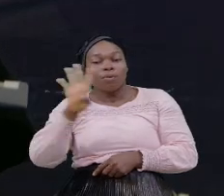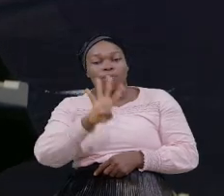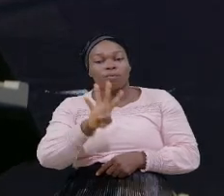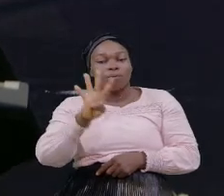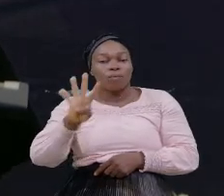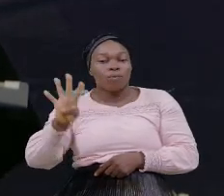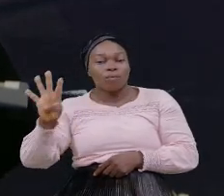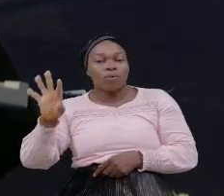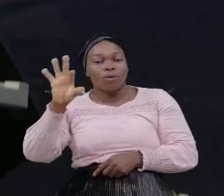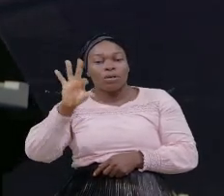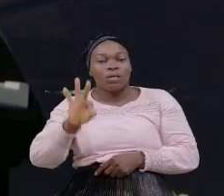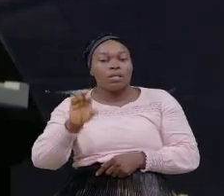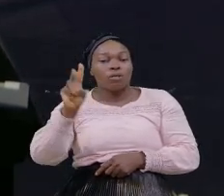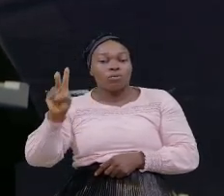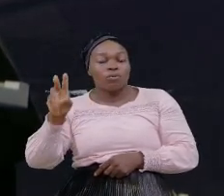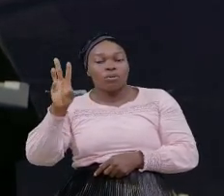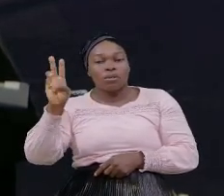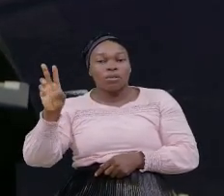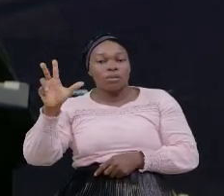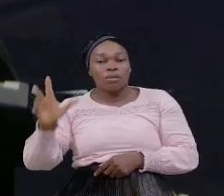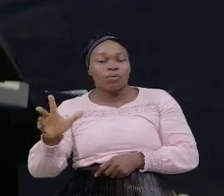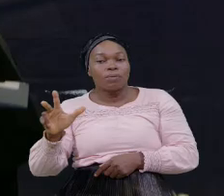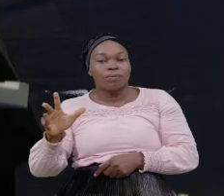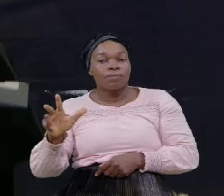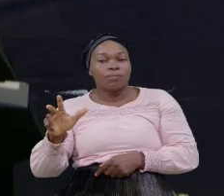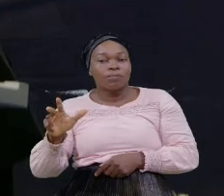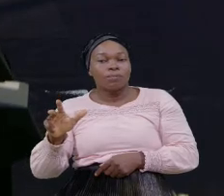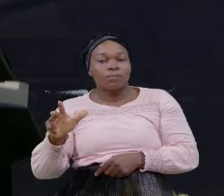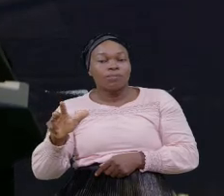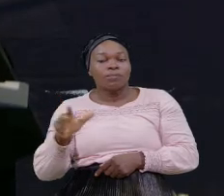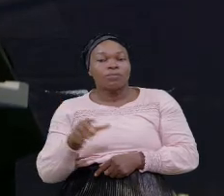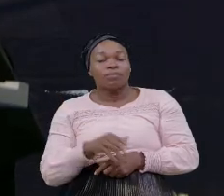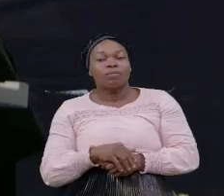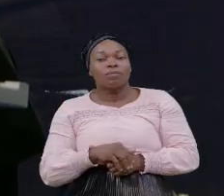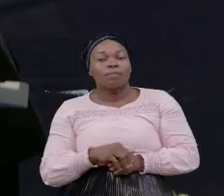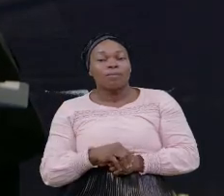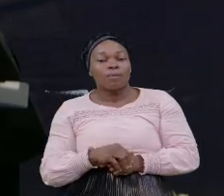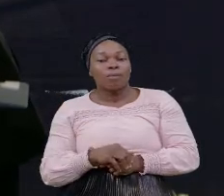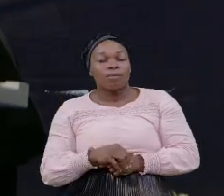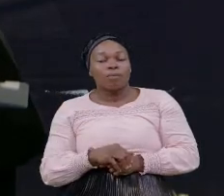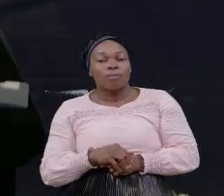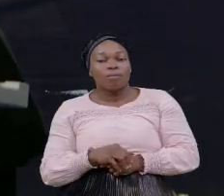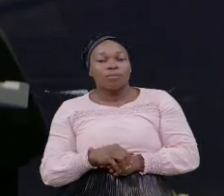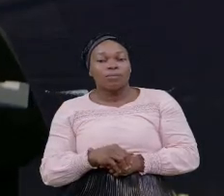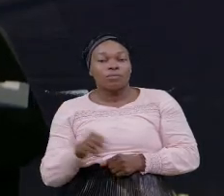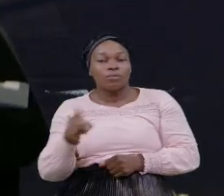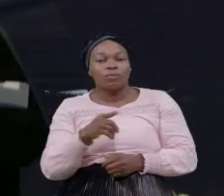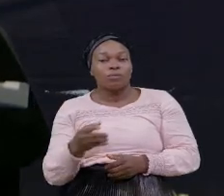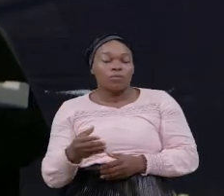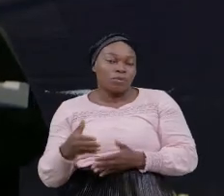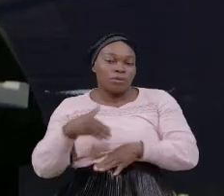We want to have your name, your phone number, and your address